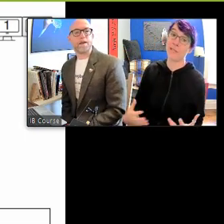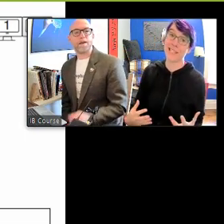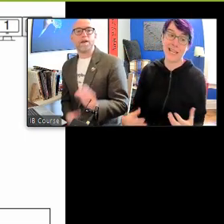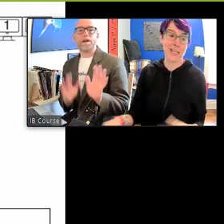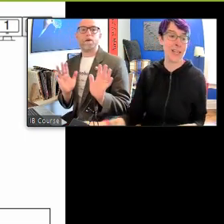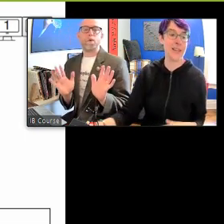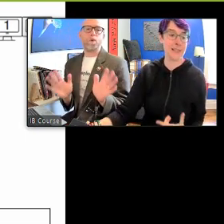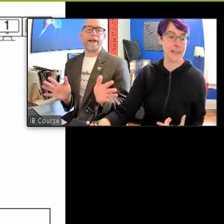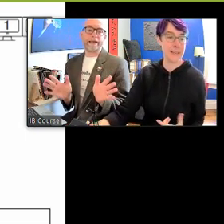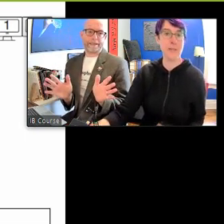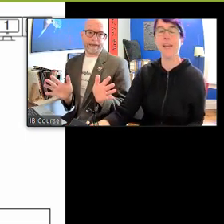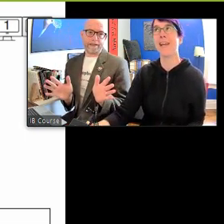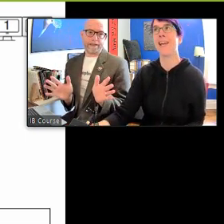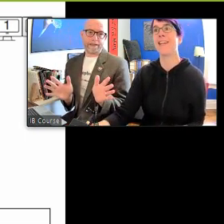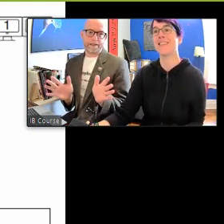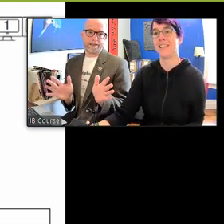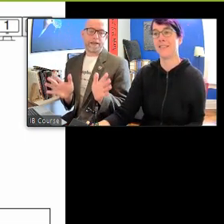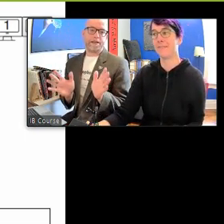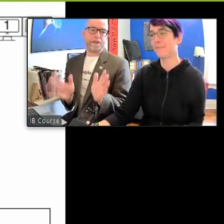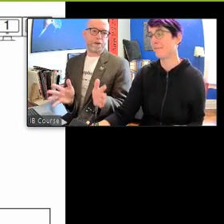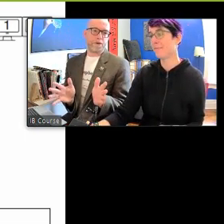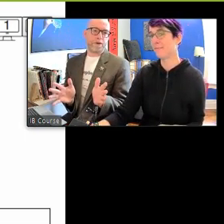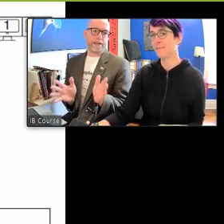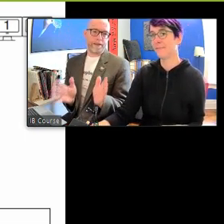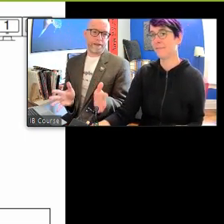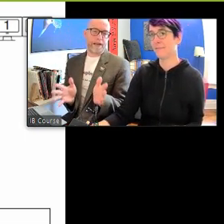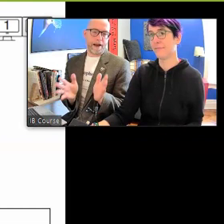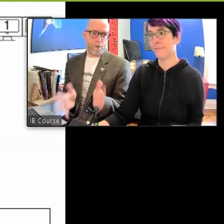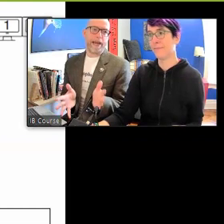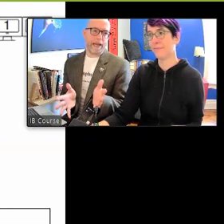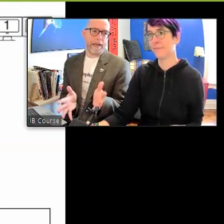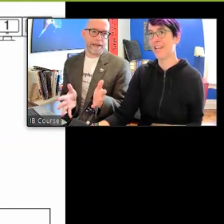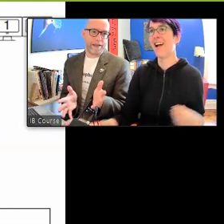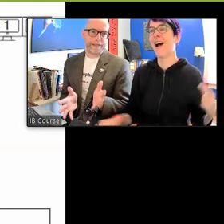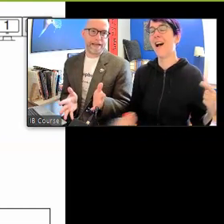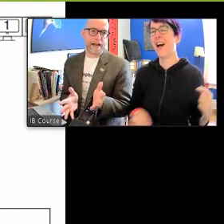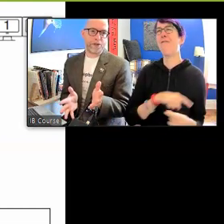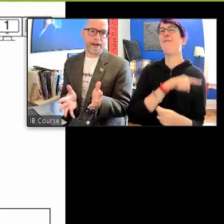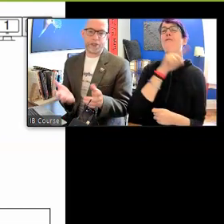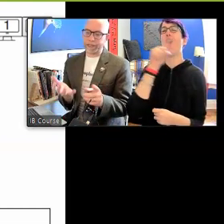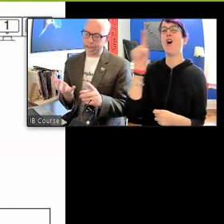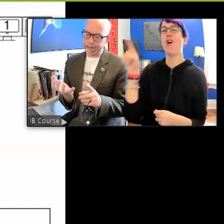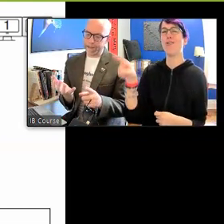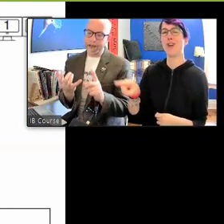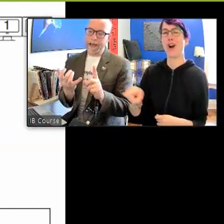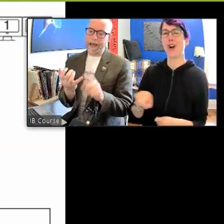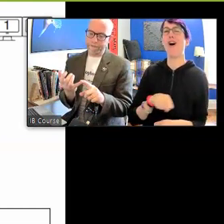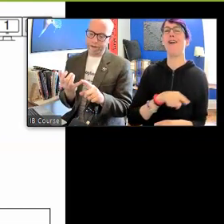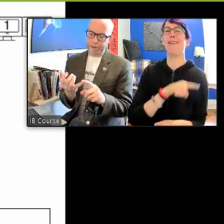more speciation, things Wait like this. A Wait a second. Did you in this, have we in this abstract just